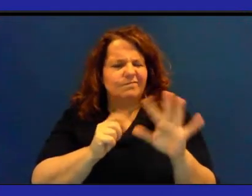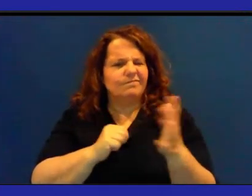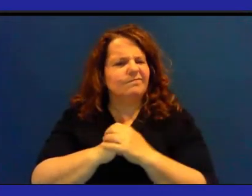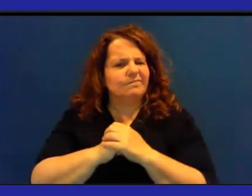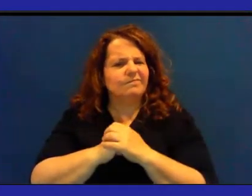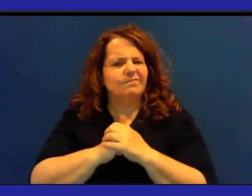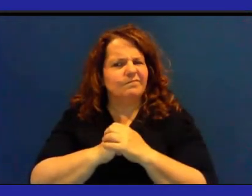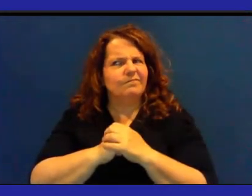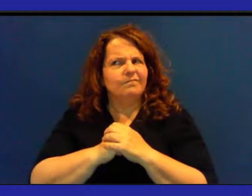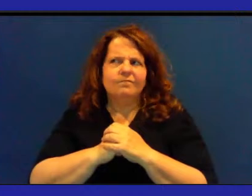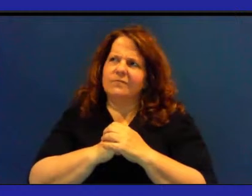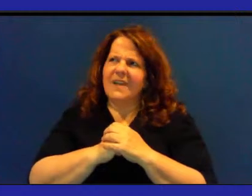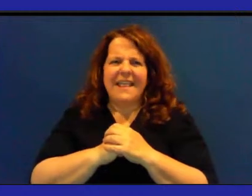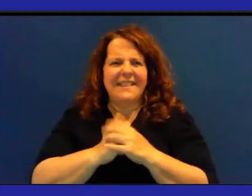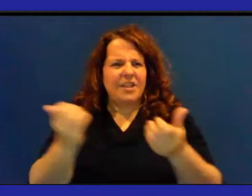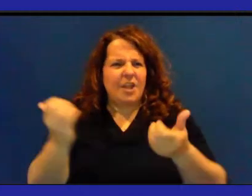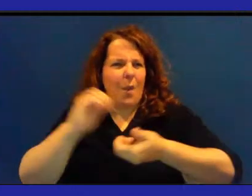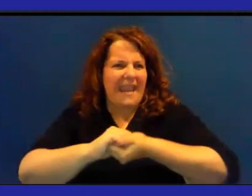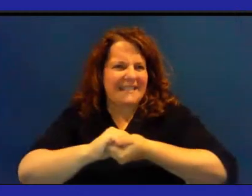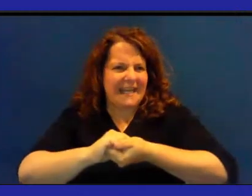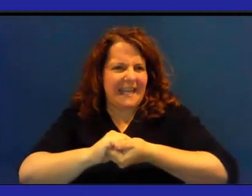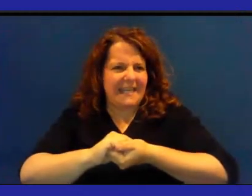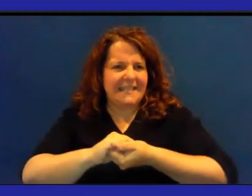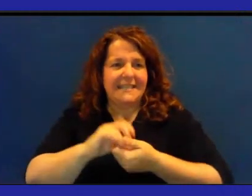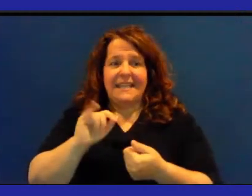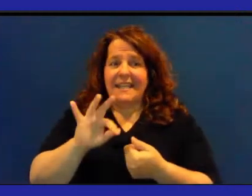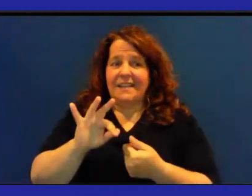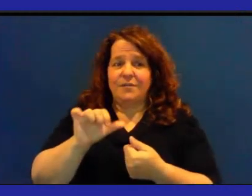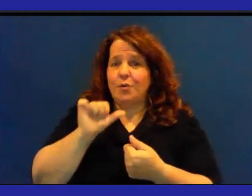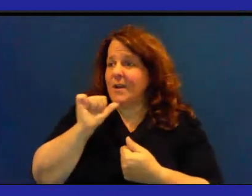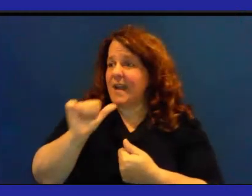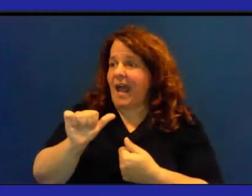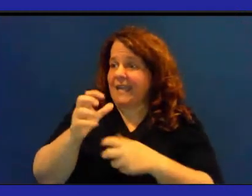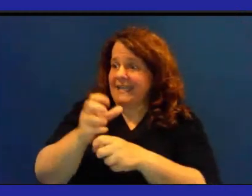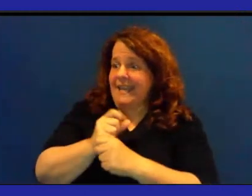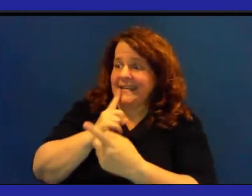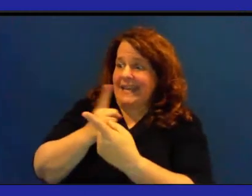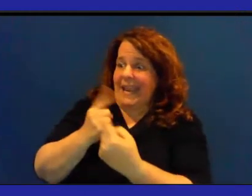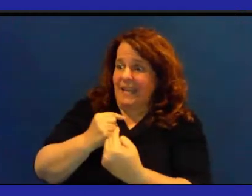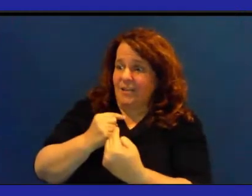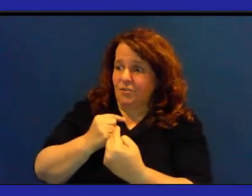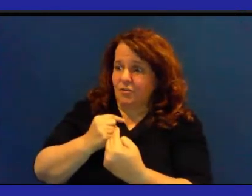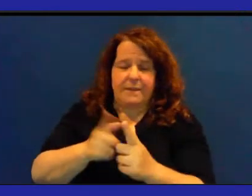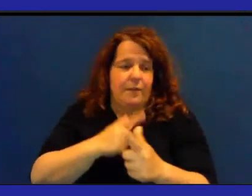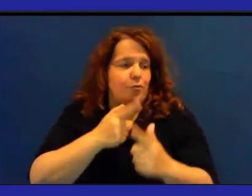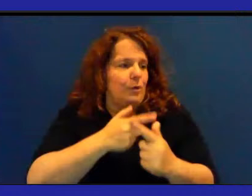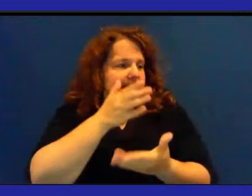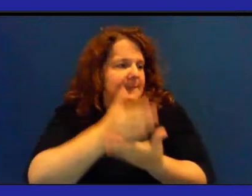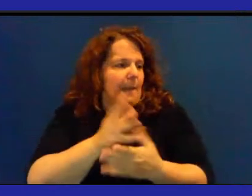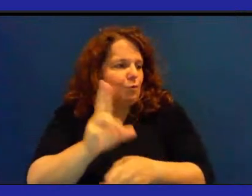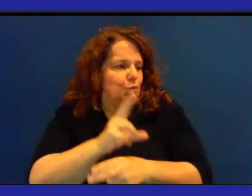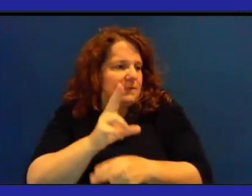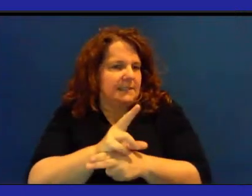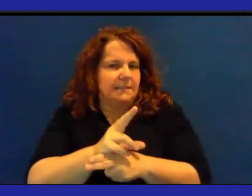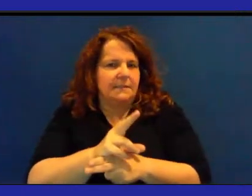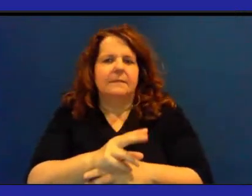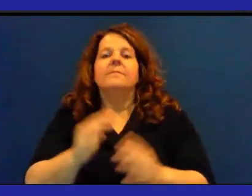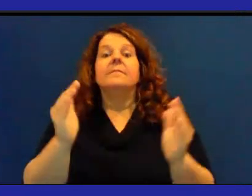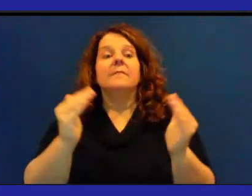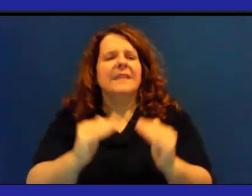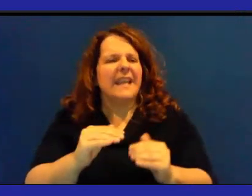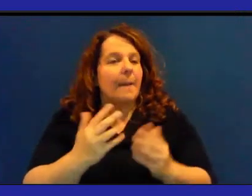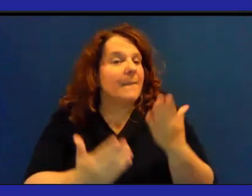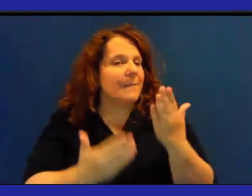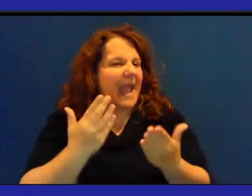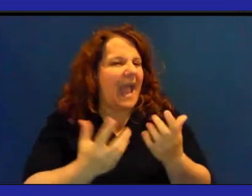they go together, right? If you're Yeah. not getting answers, you're going to stop using MyChart. Exactly. Exactly. I think some of it might have to do with how much